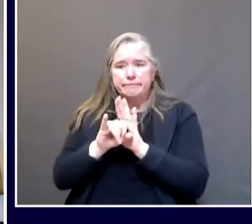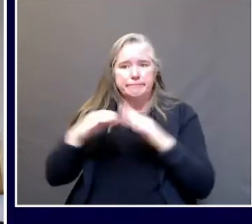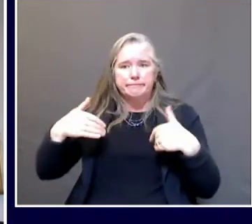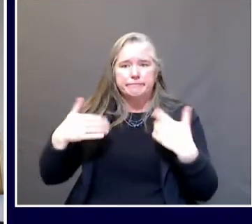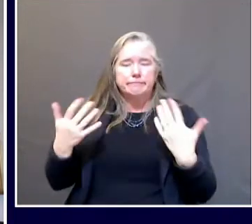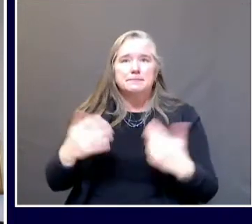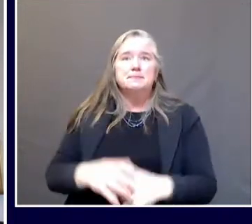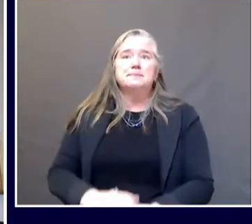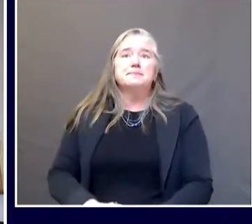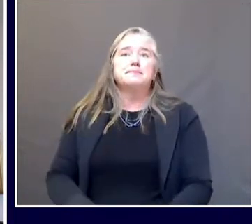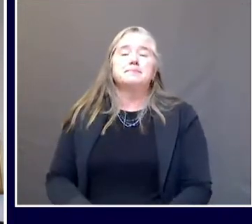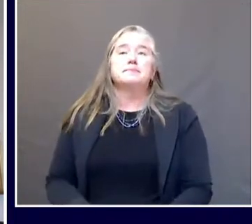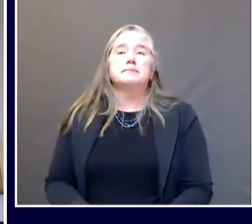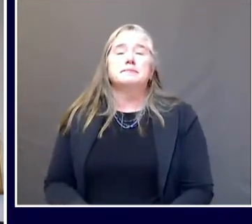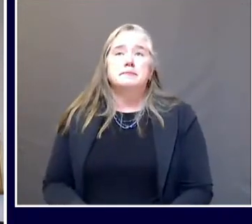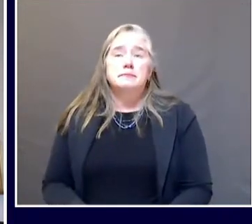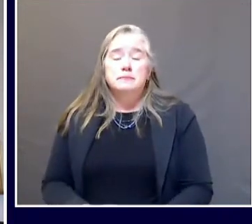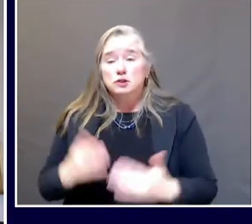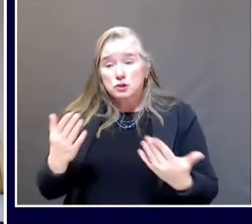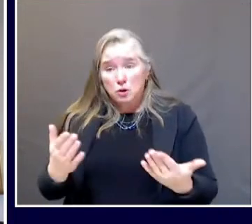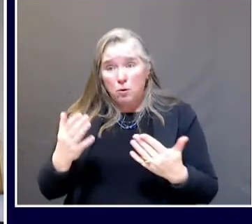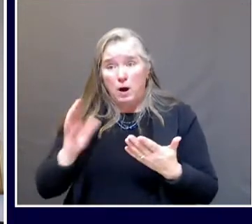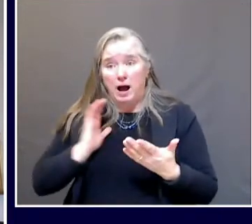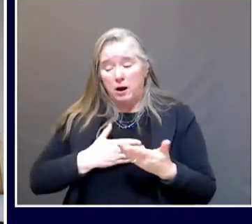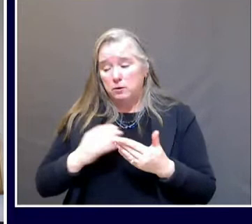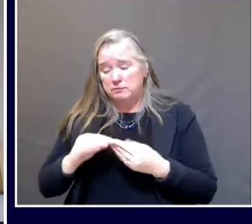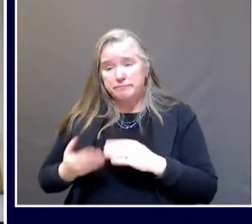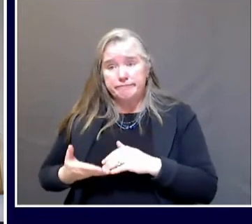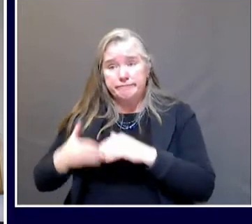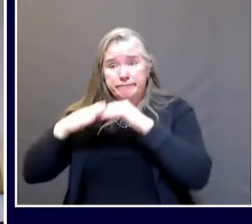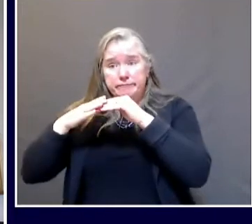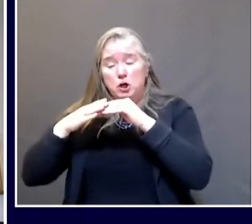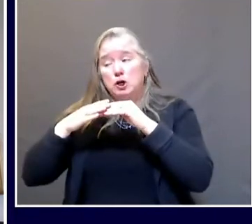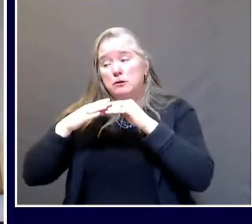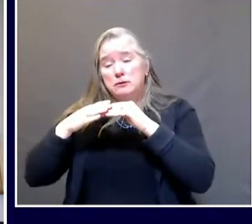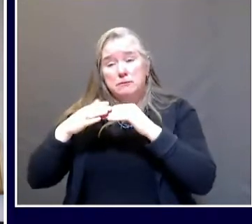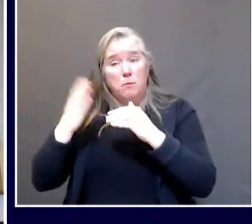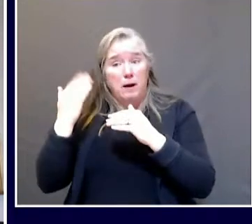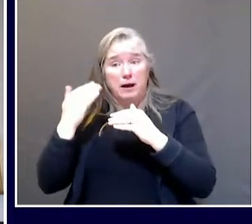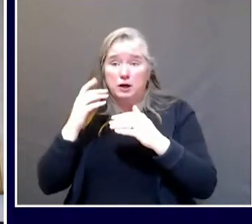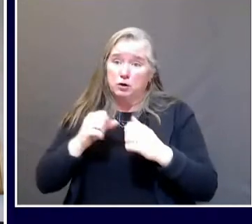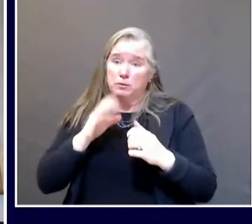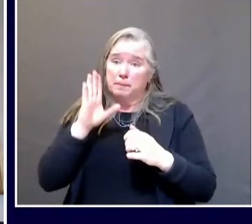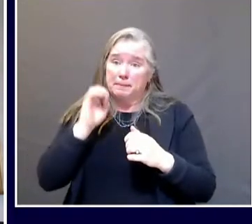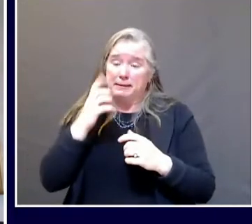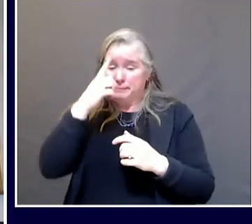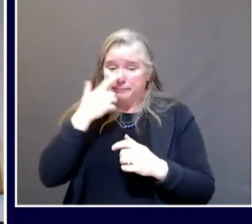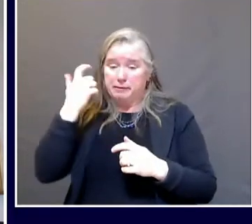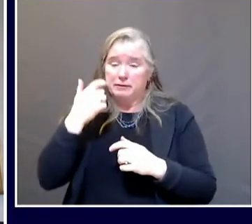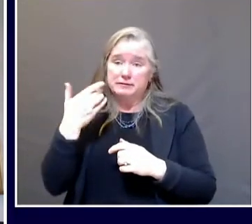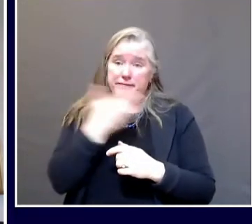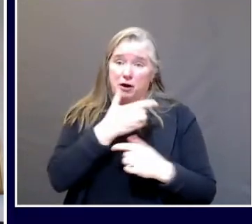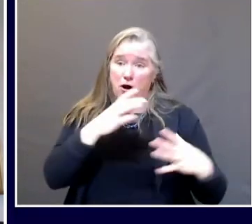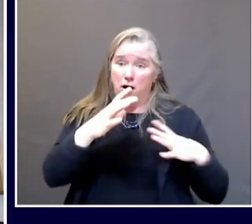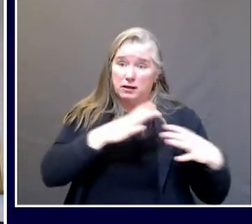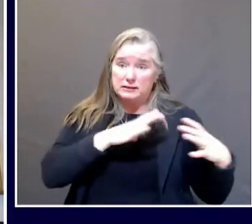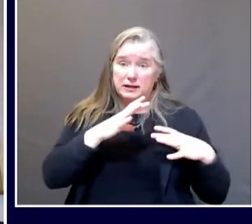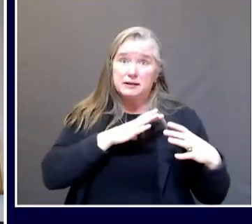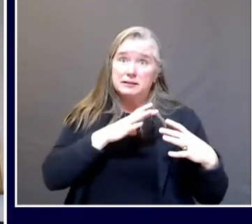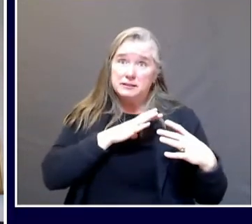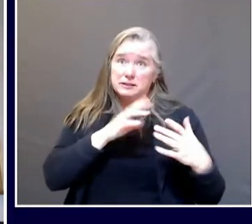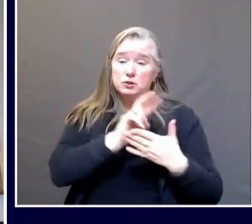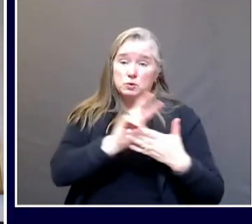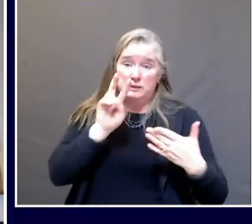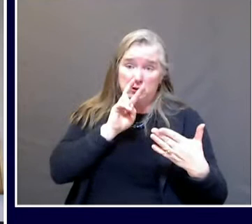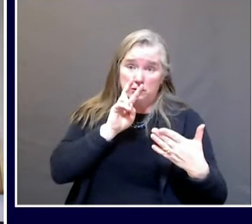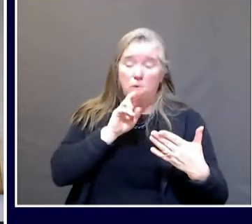plausible that what we are seeing right now is the aftermath of certain holiday gatherings or the continuing gatherings that are occurring indoors.